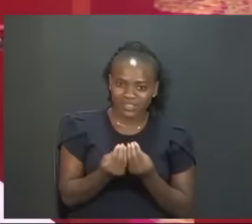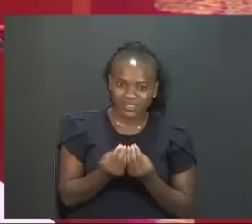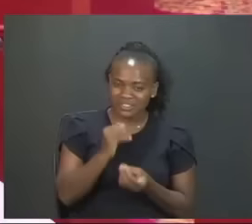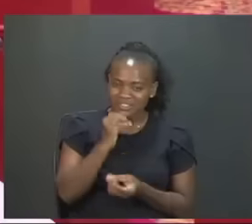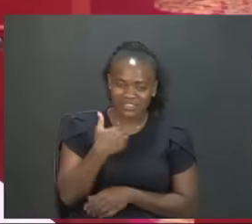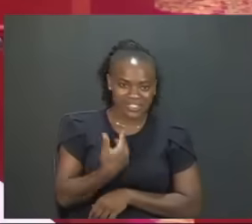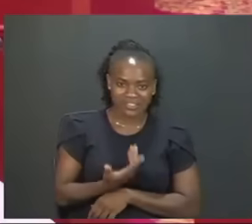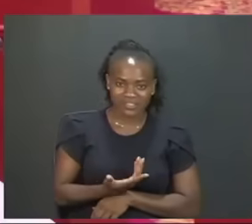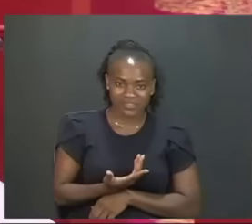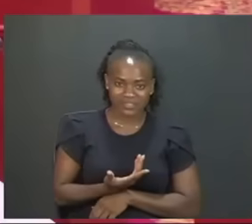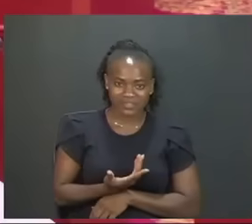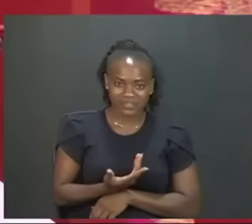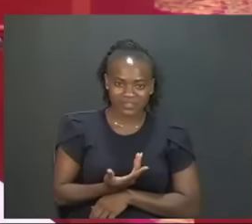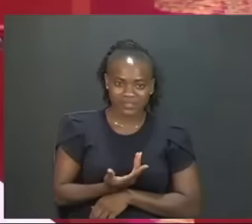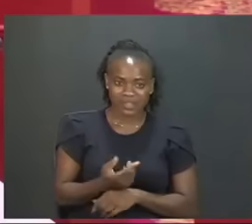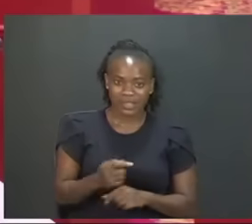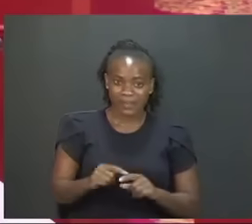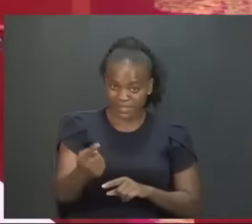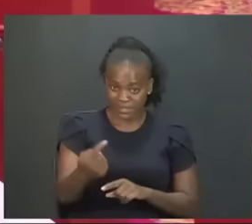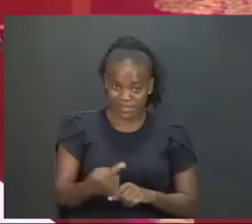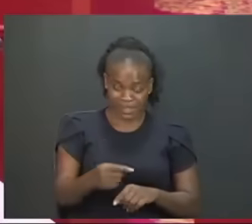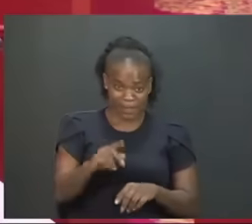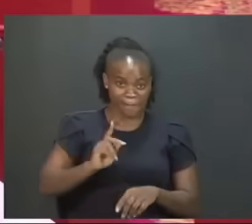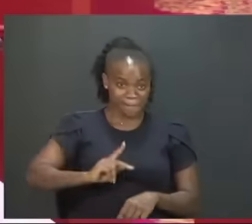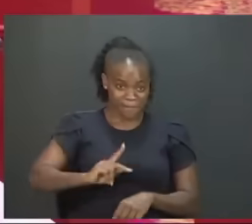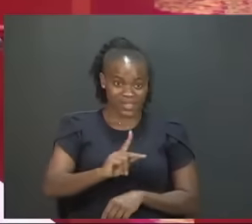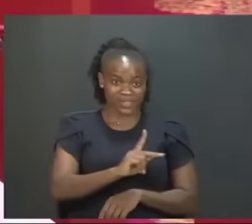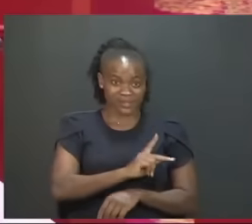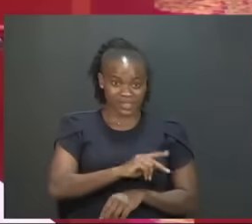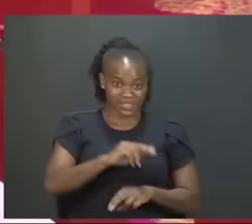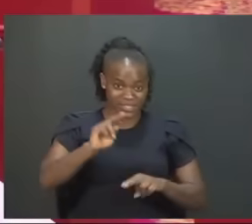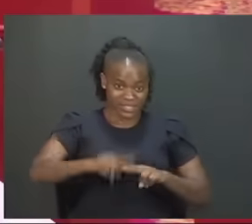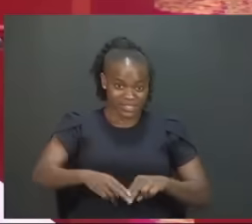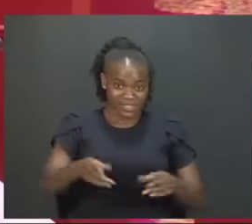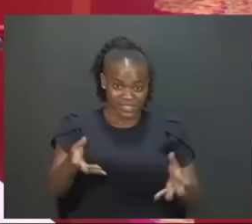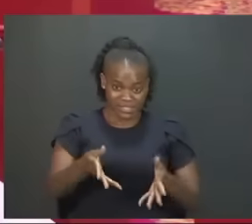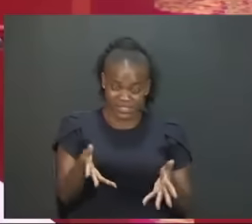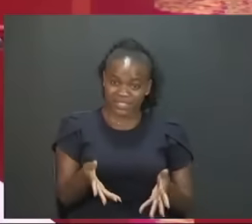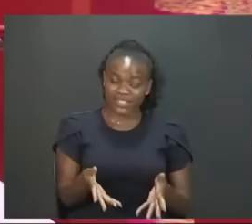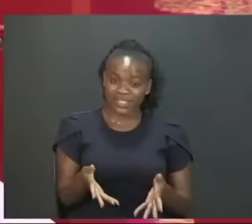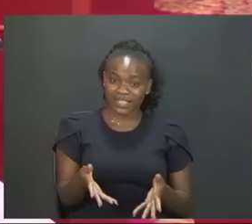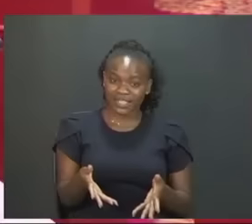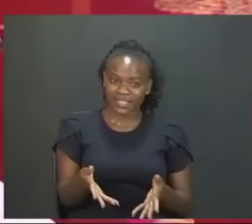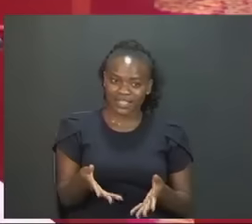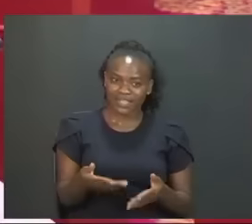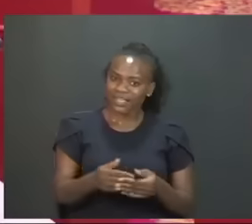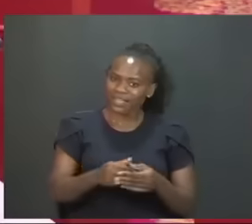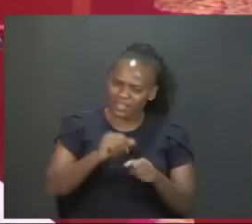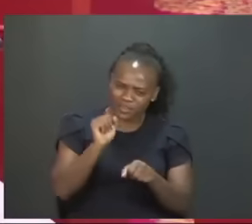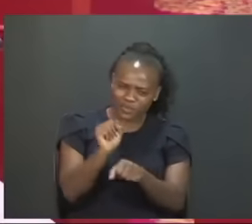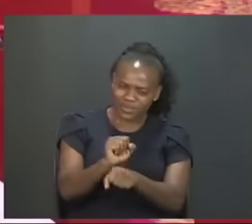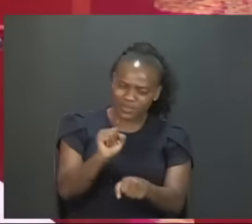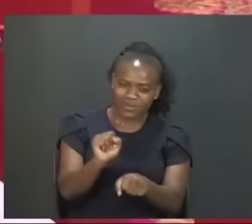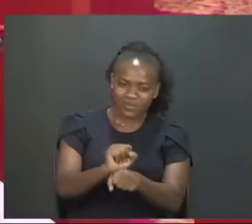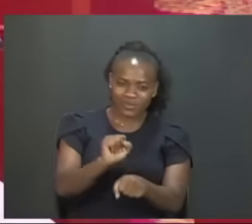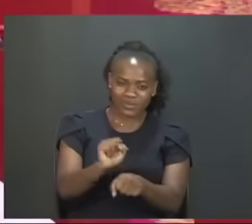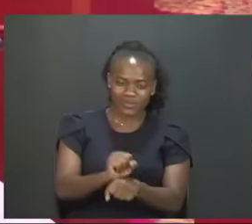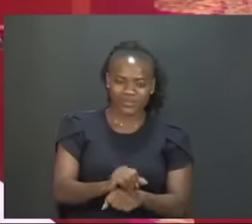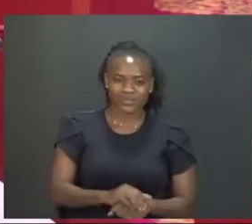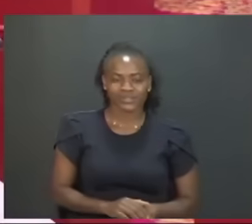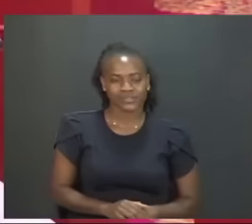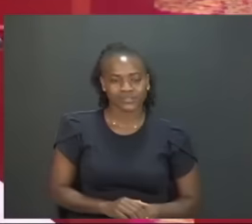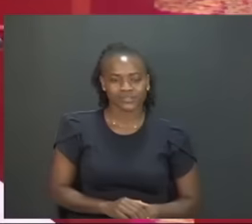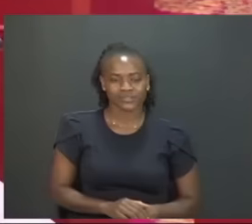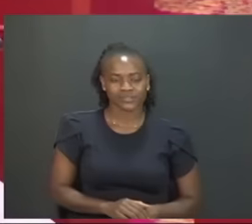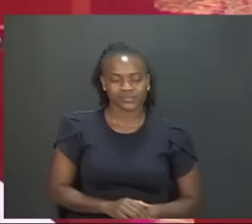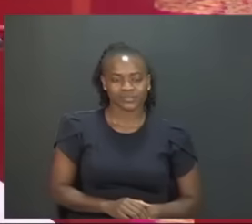offices, and yet we came to this house and we sat in this chamber and we prosecuted our